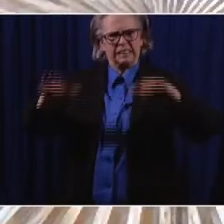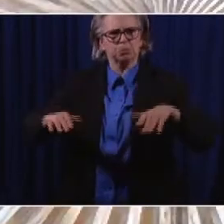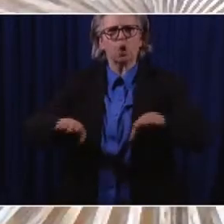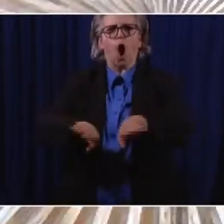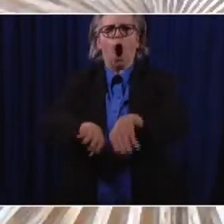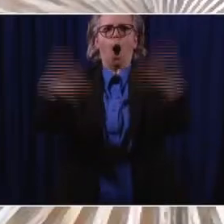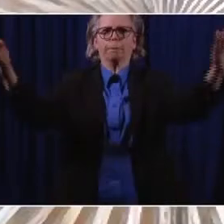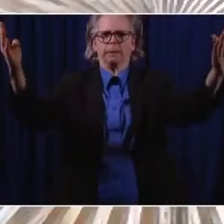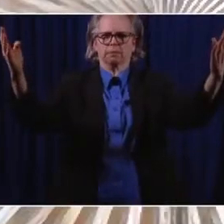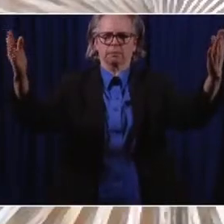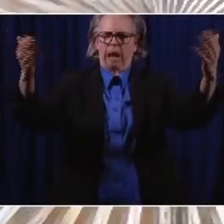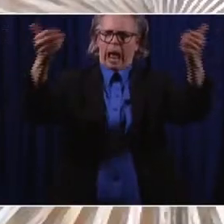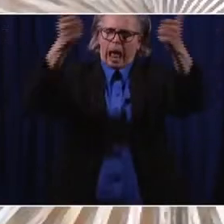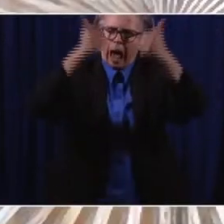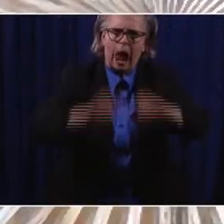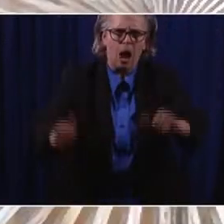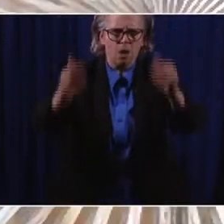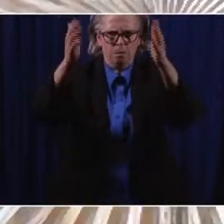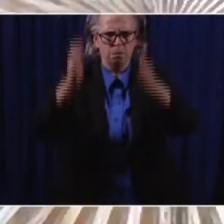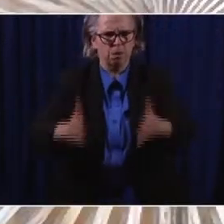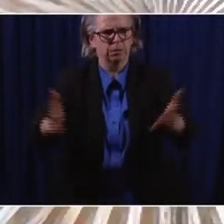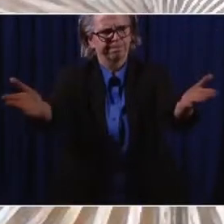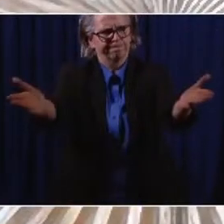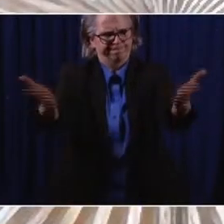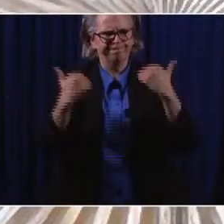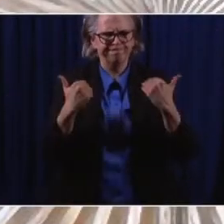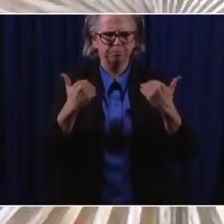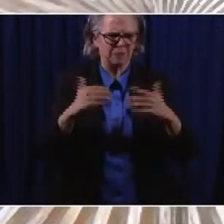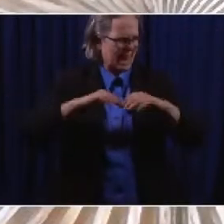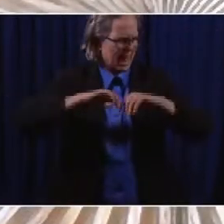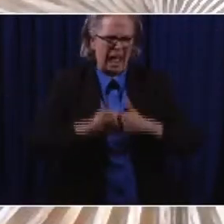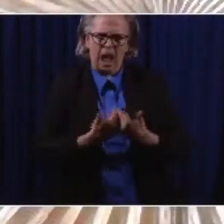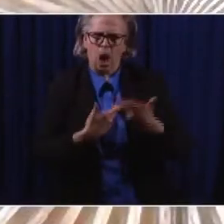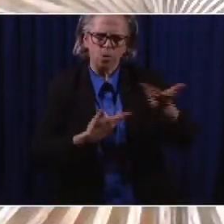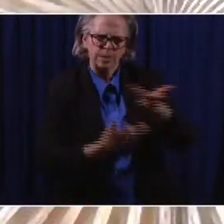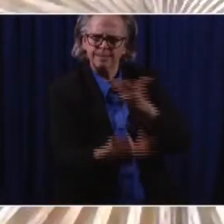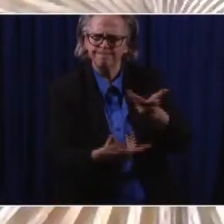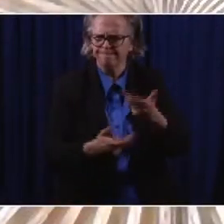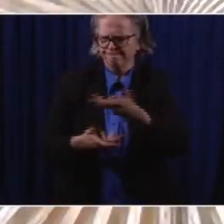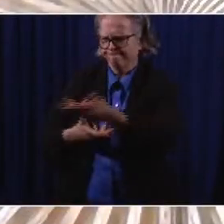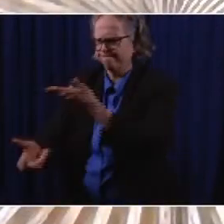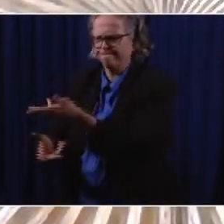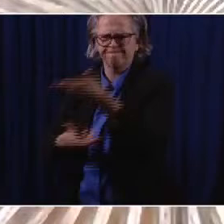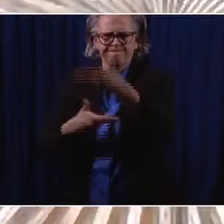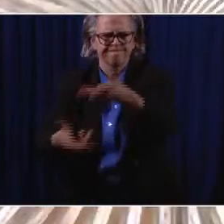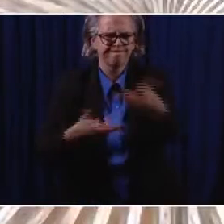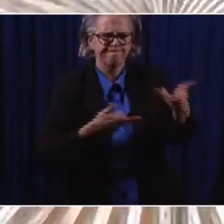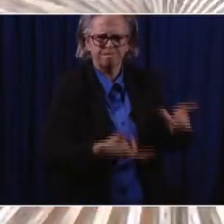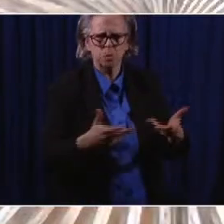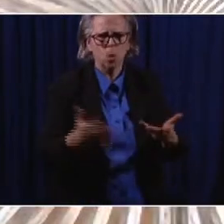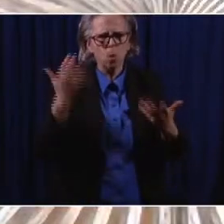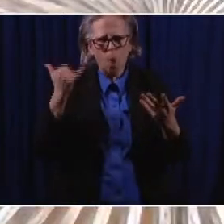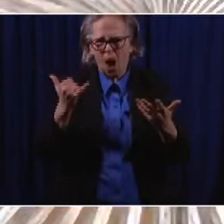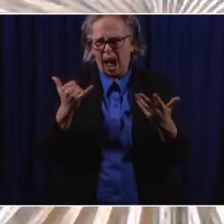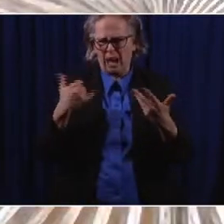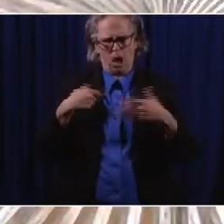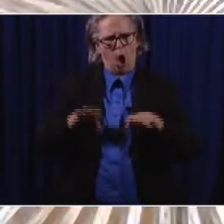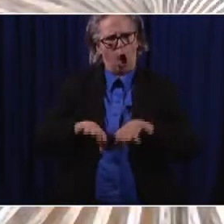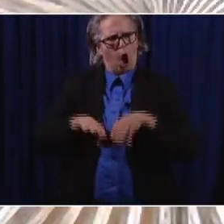to do that work to make sure the system stayed open, I guess is what we really wanted to say here.